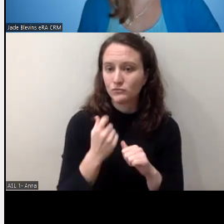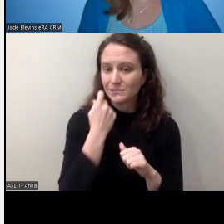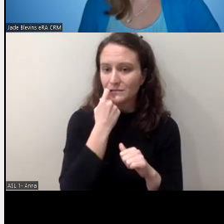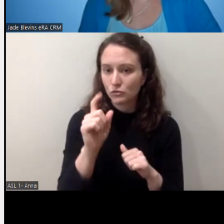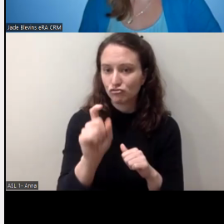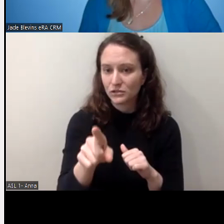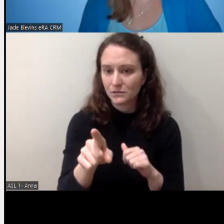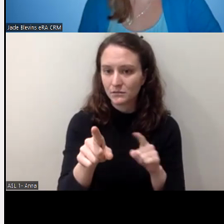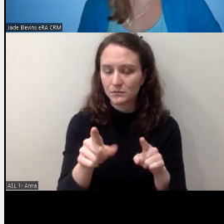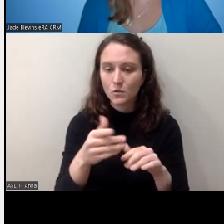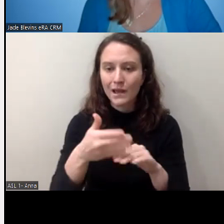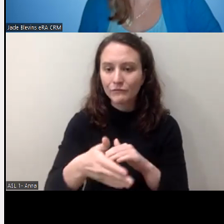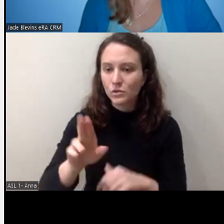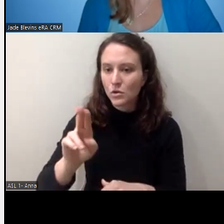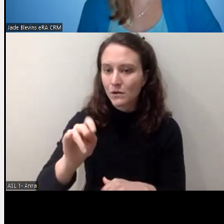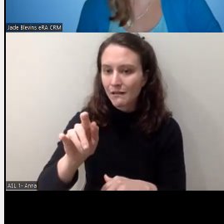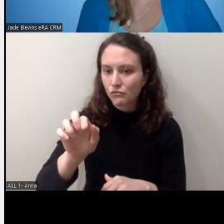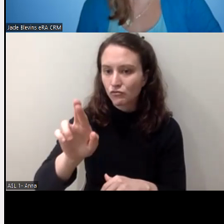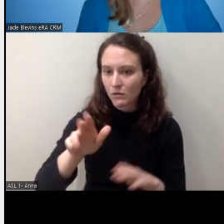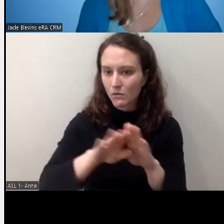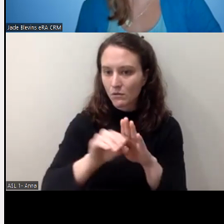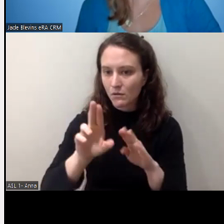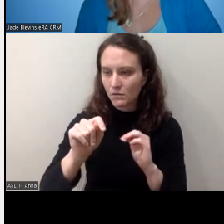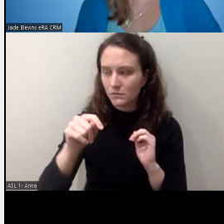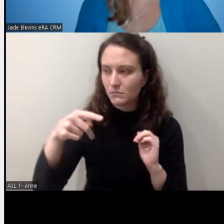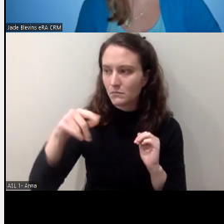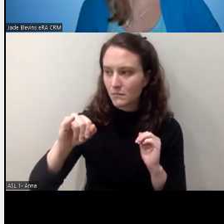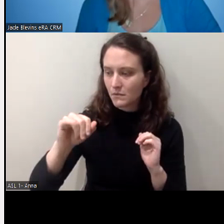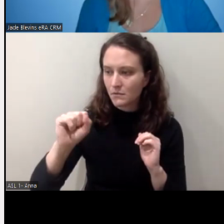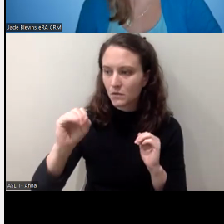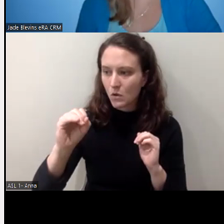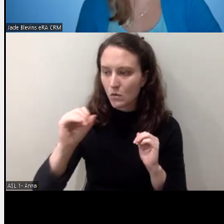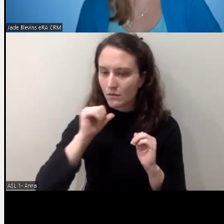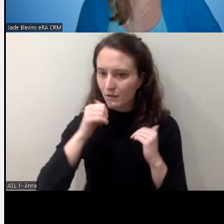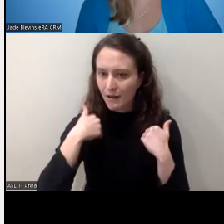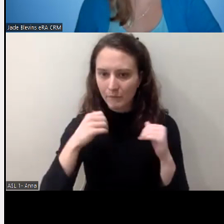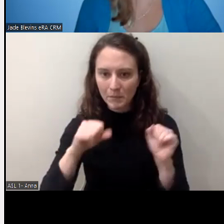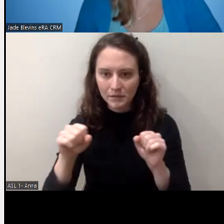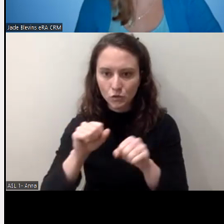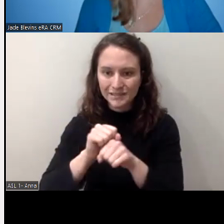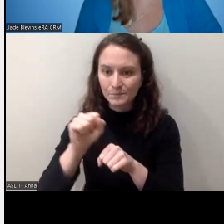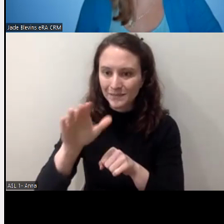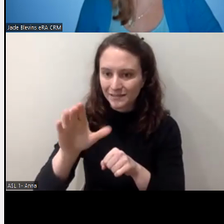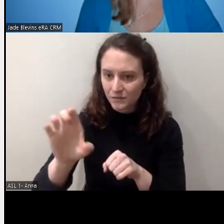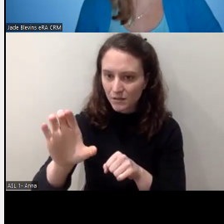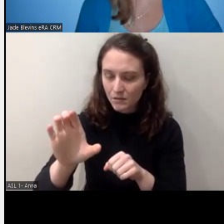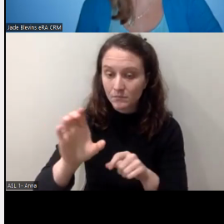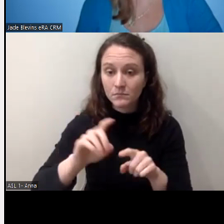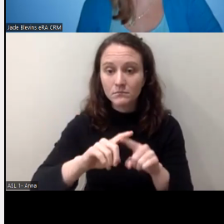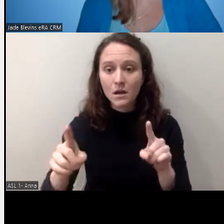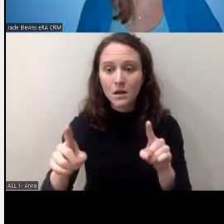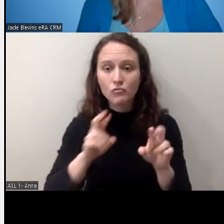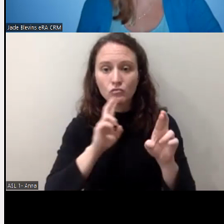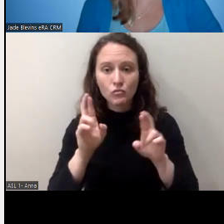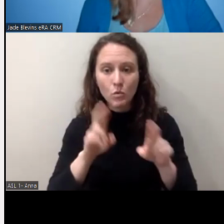after unilateral closeout, PIs and SOs no longer have the ability to submit documents, but reports remain on the closeout